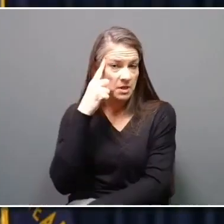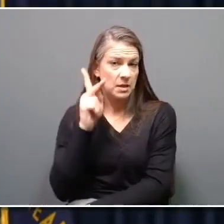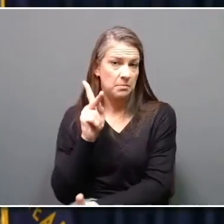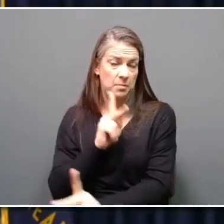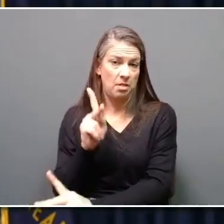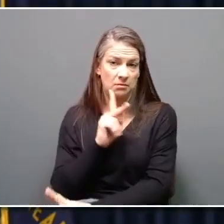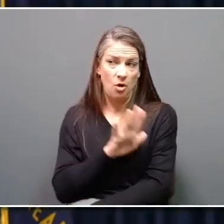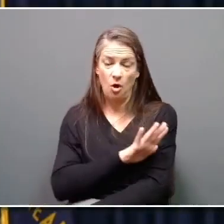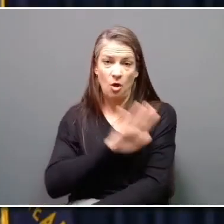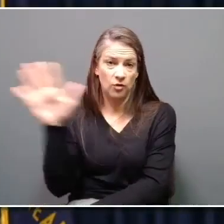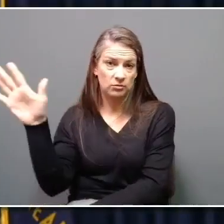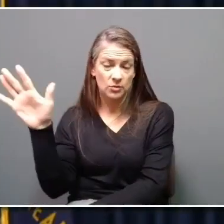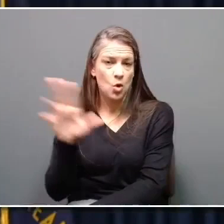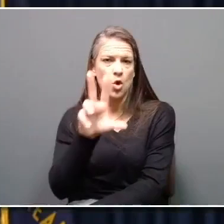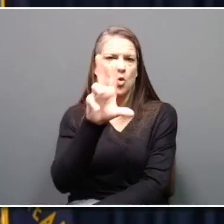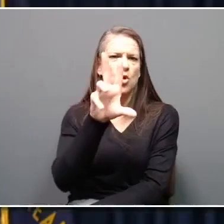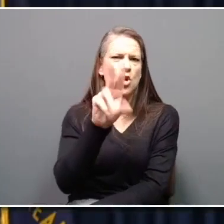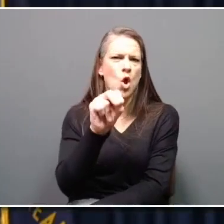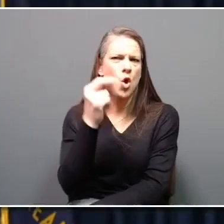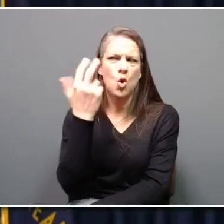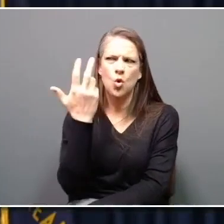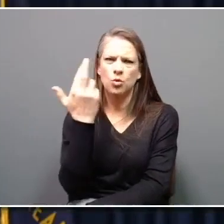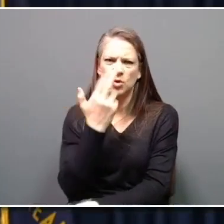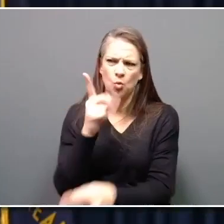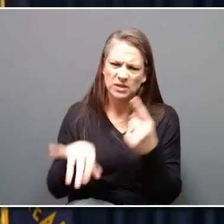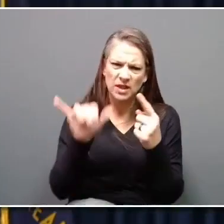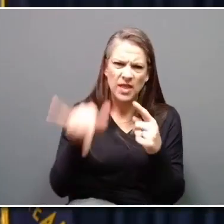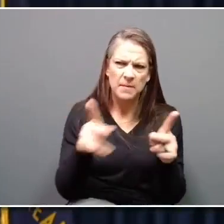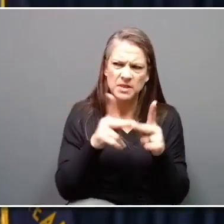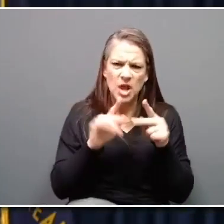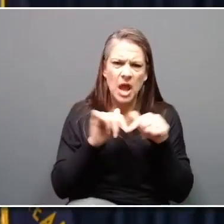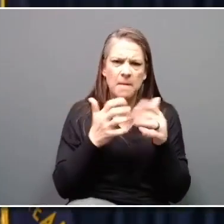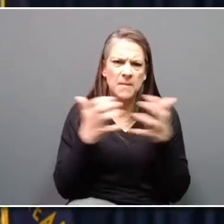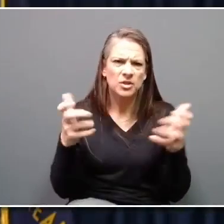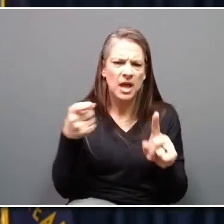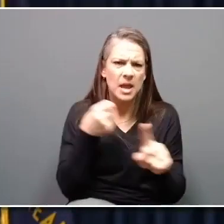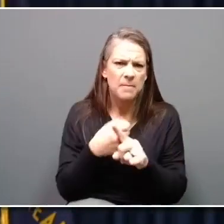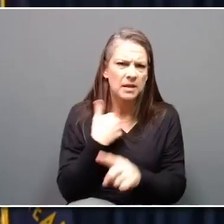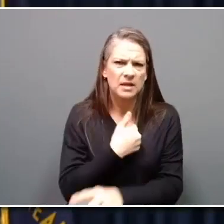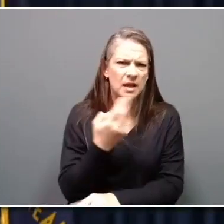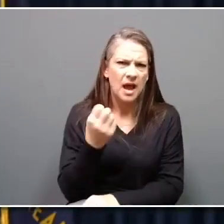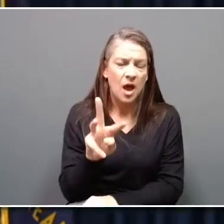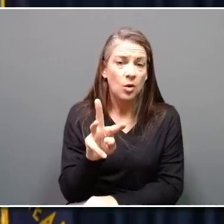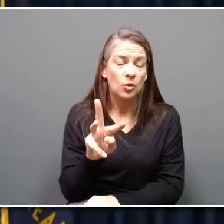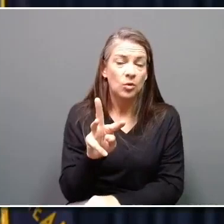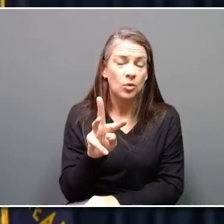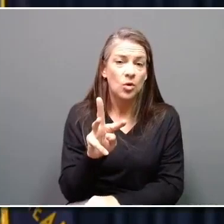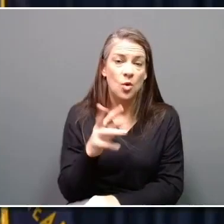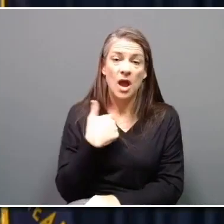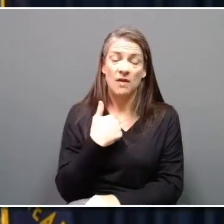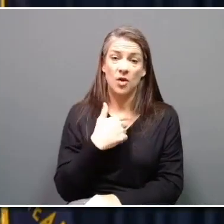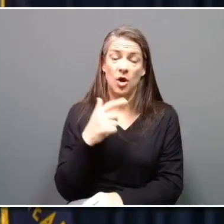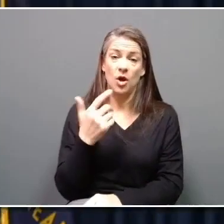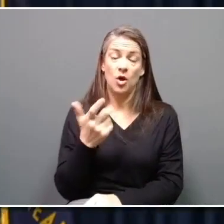with absolutely no study on what these positions are and how much they might impact us. I'll tell you, we'll have fewer corrections officers, and we will not be